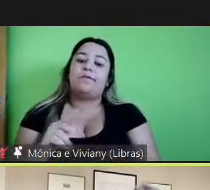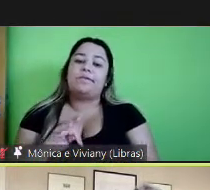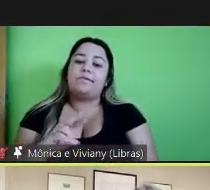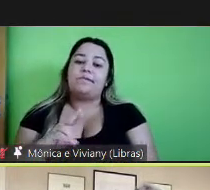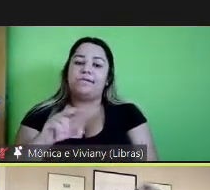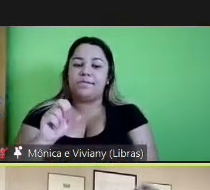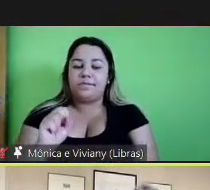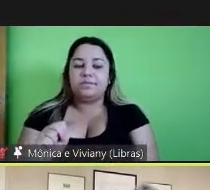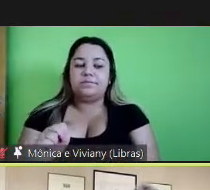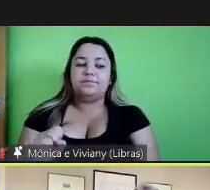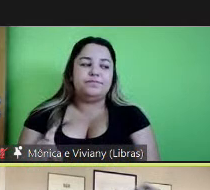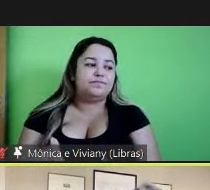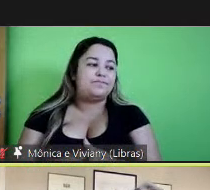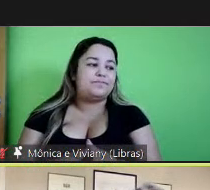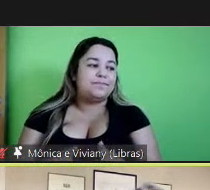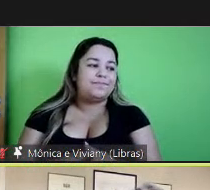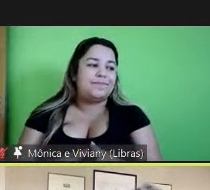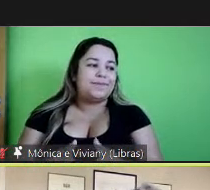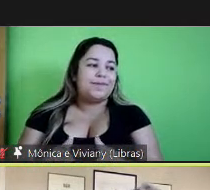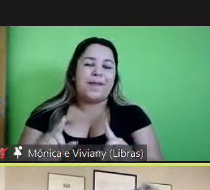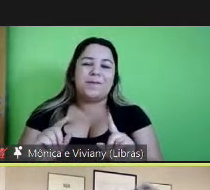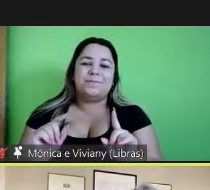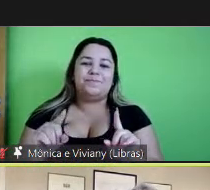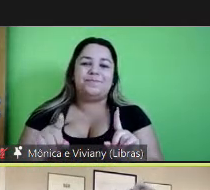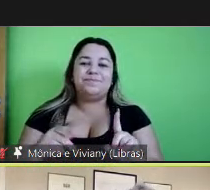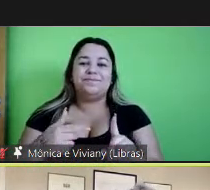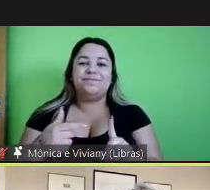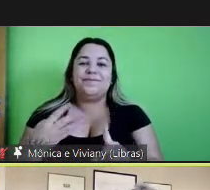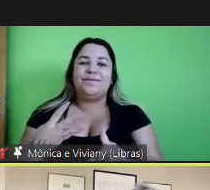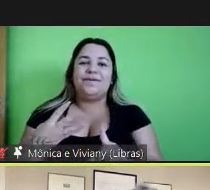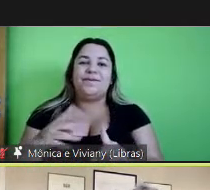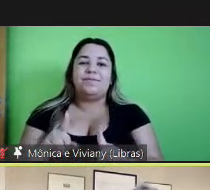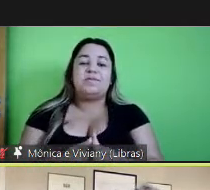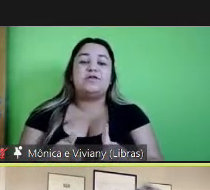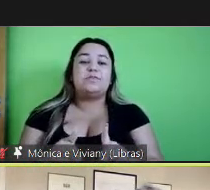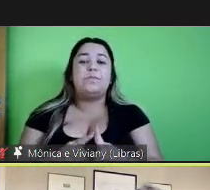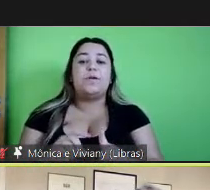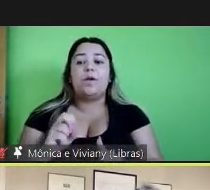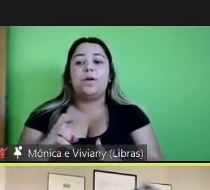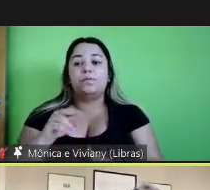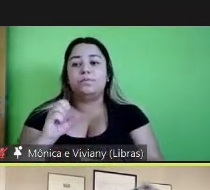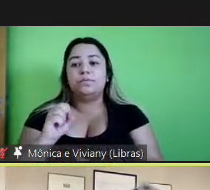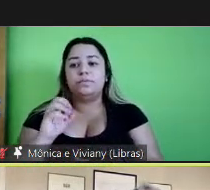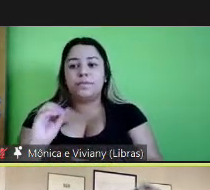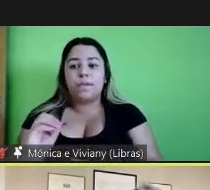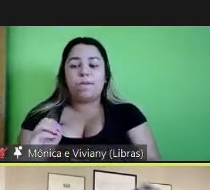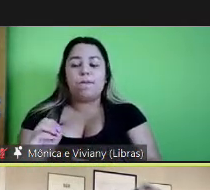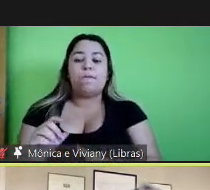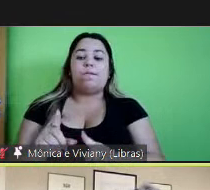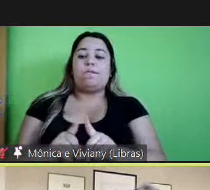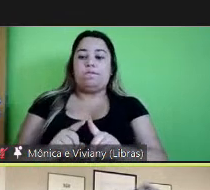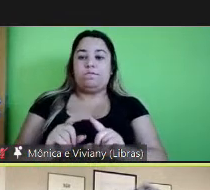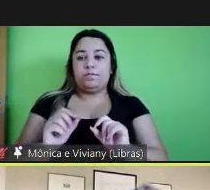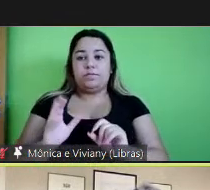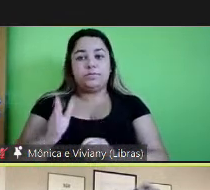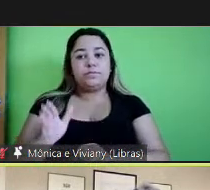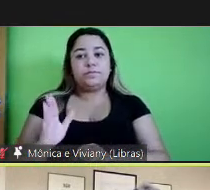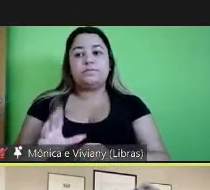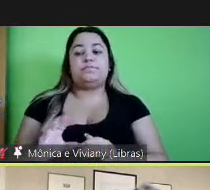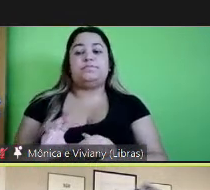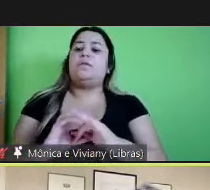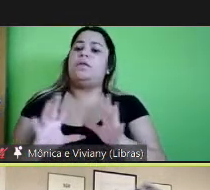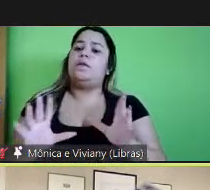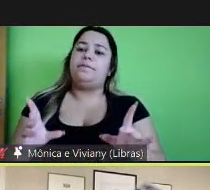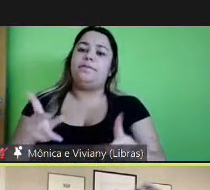that success will be different for every individual, as a person's readiness and capacity to manage their weight will differ.